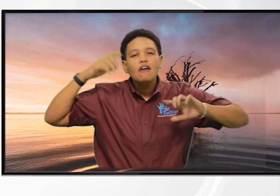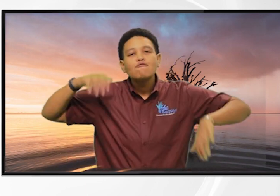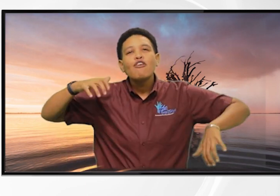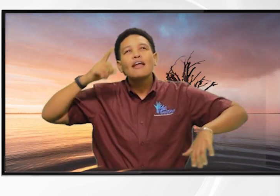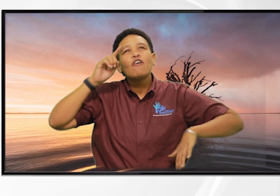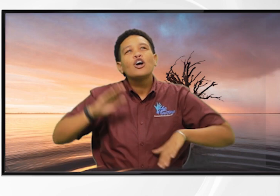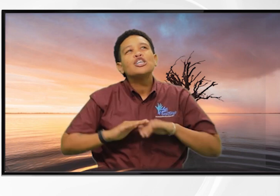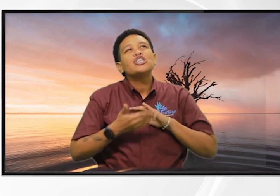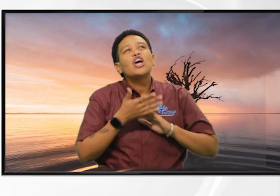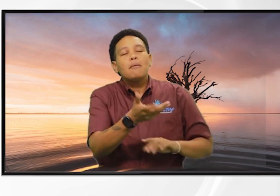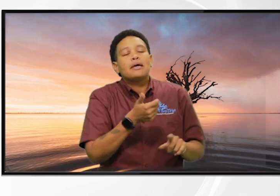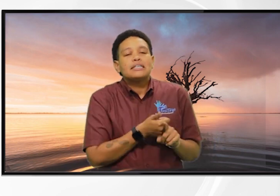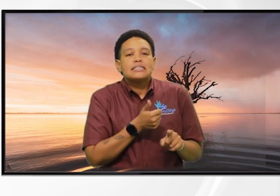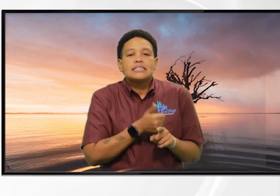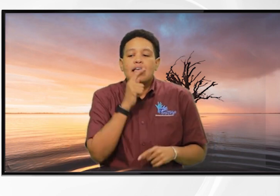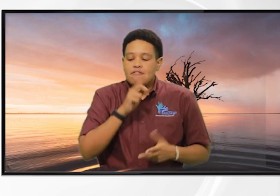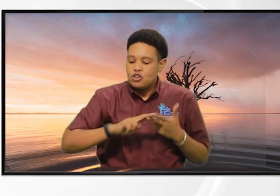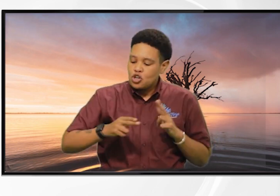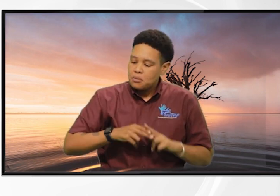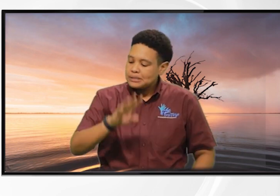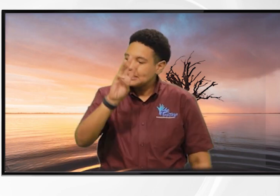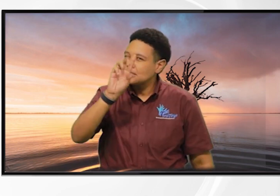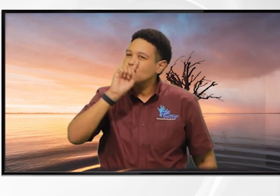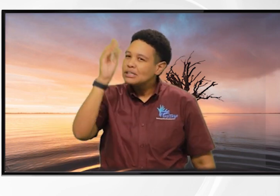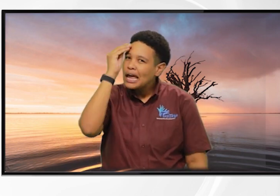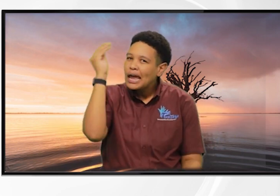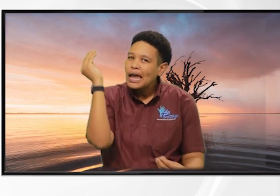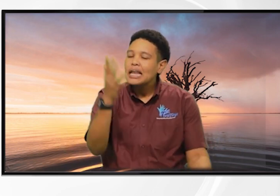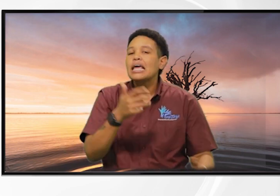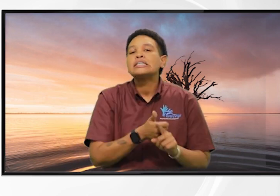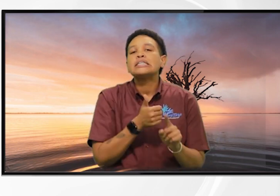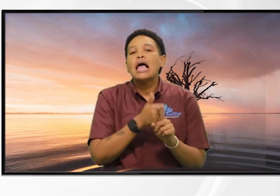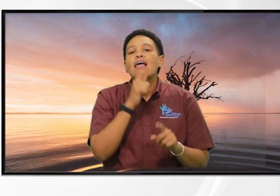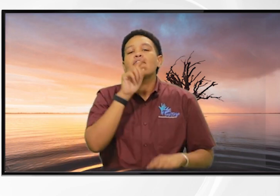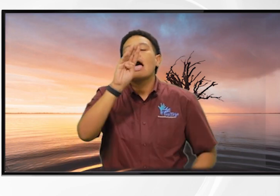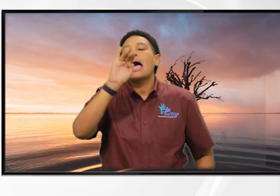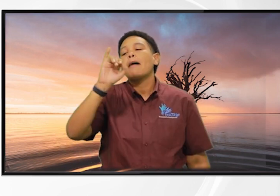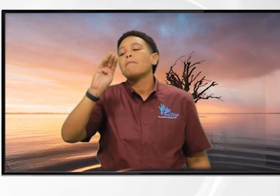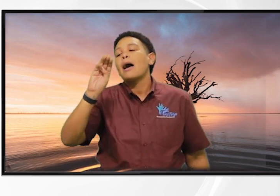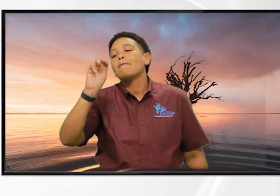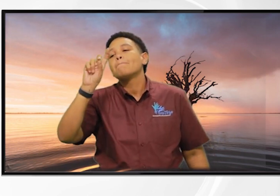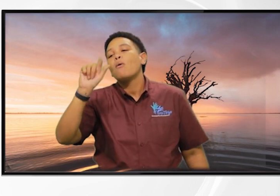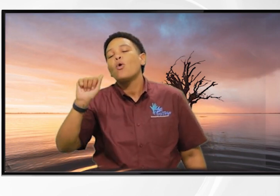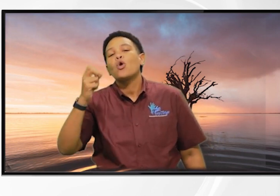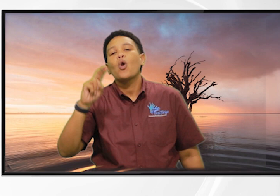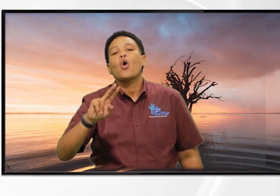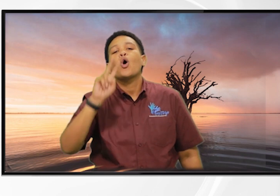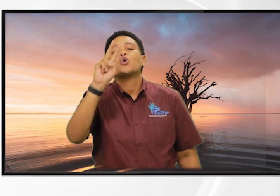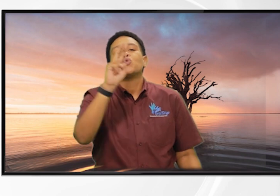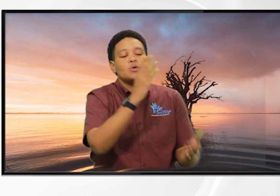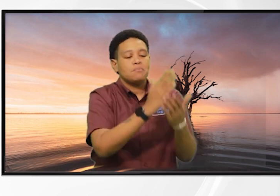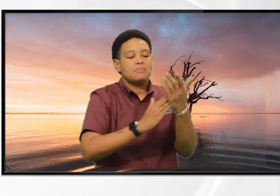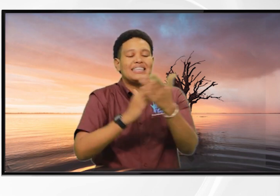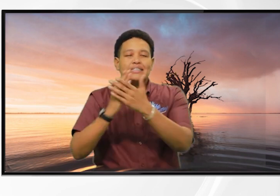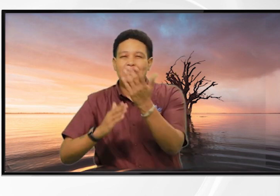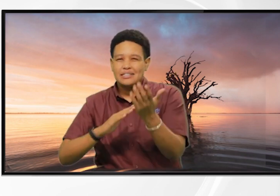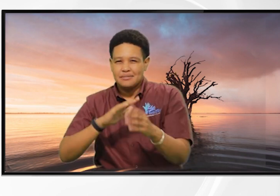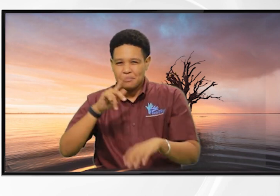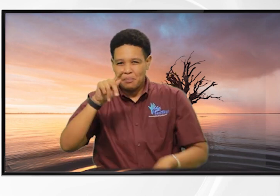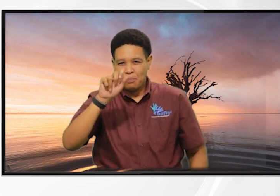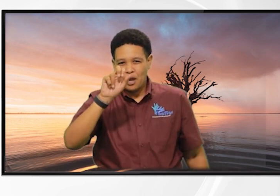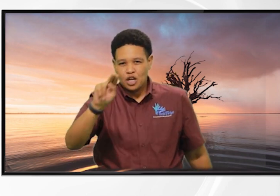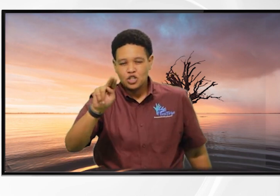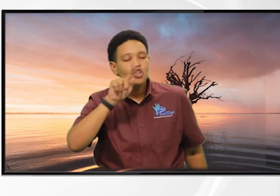for Jamaica, figure 6, indicates a bimodal or 2 peaks pattern. This is